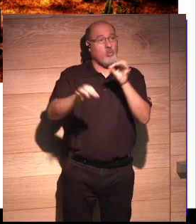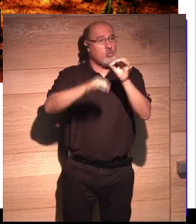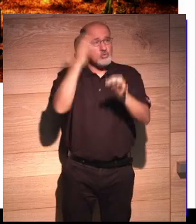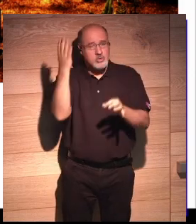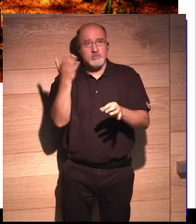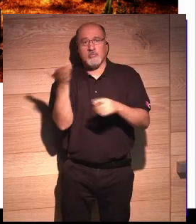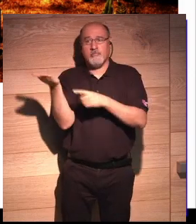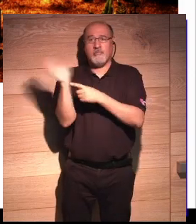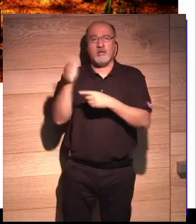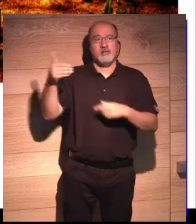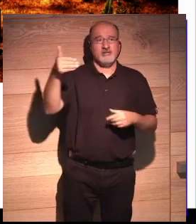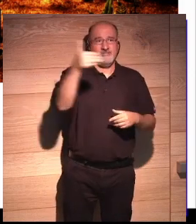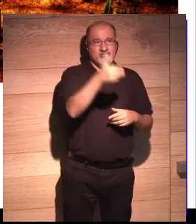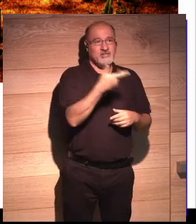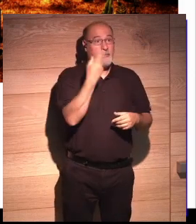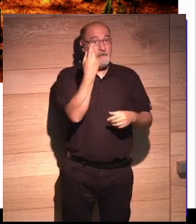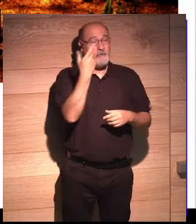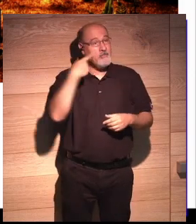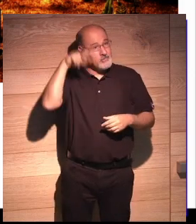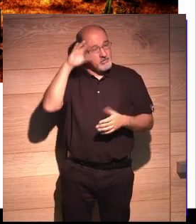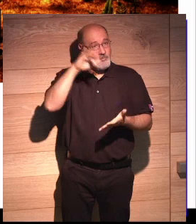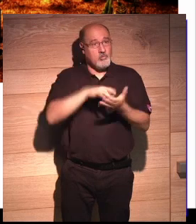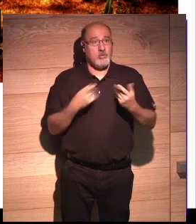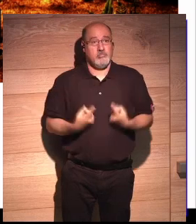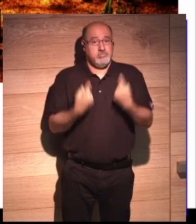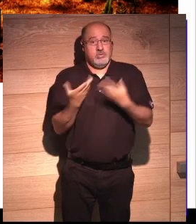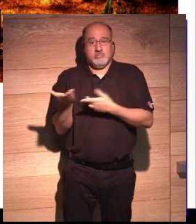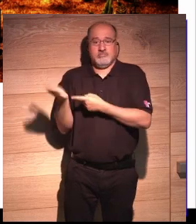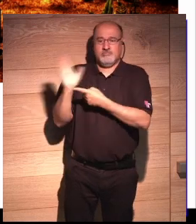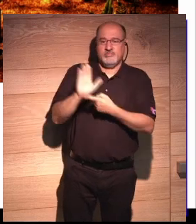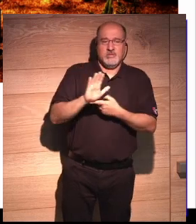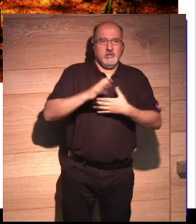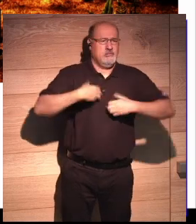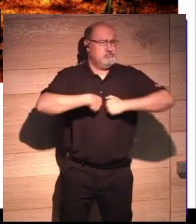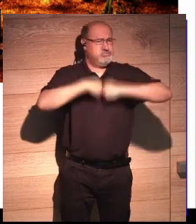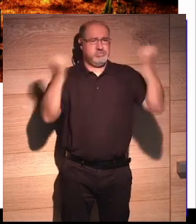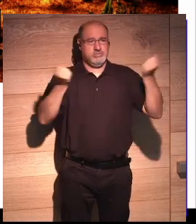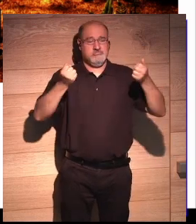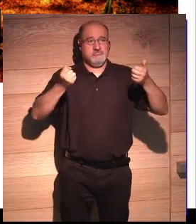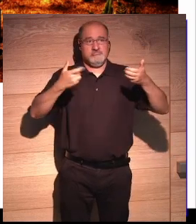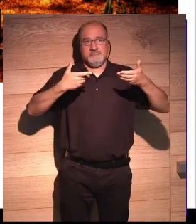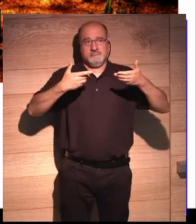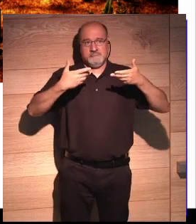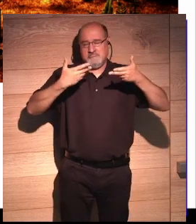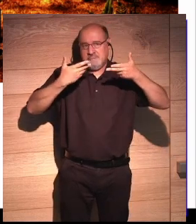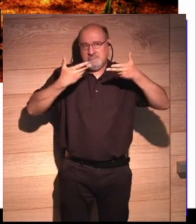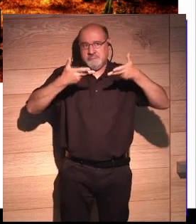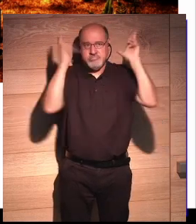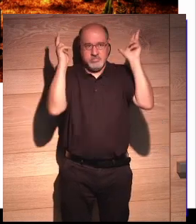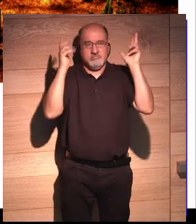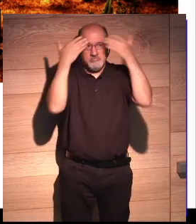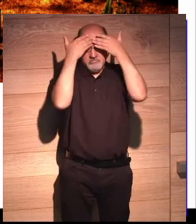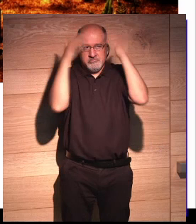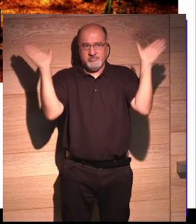experience there. And that was a big deal for us in terms of being able to detach wires for the VR headset and allow people to move